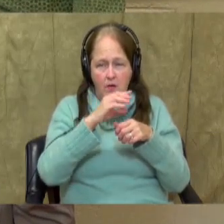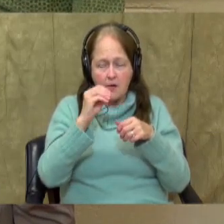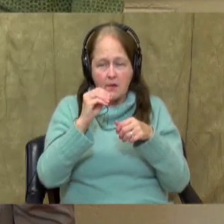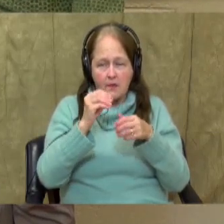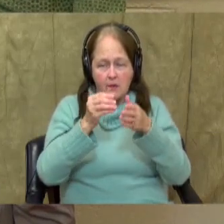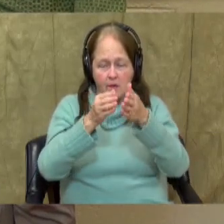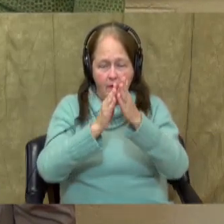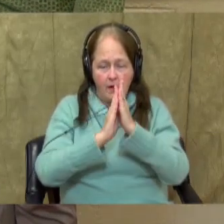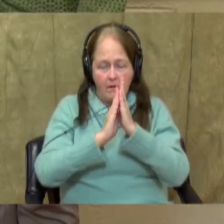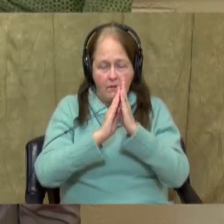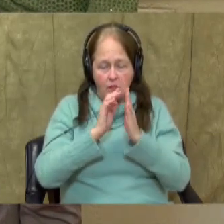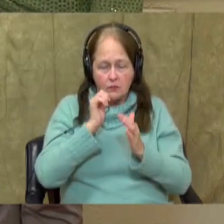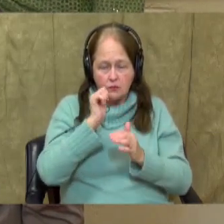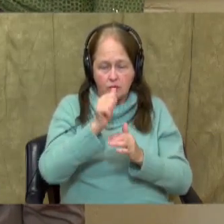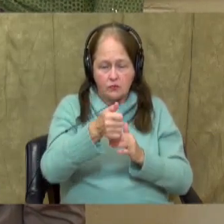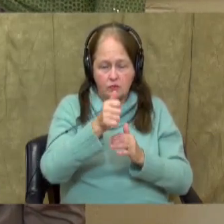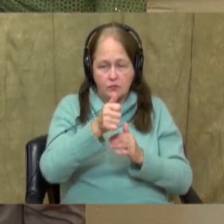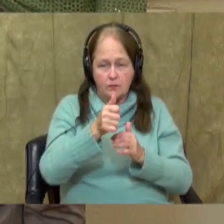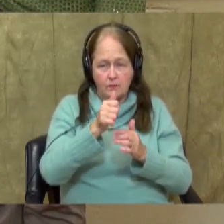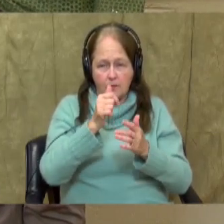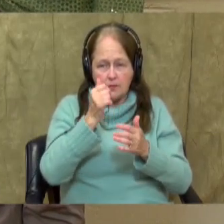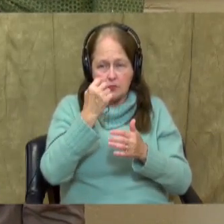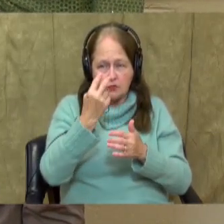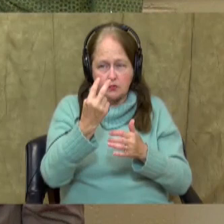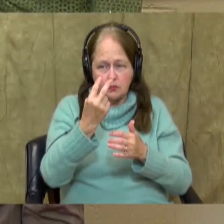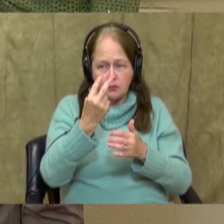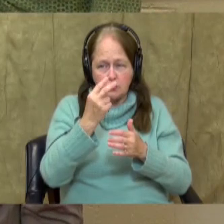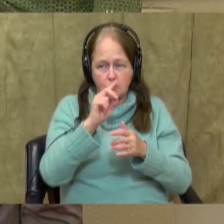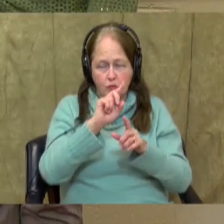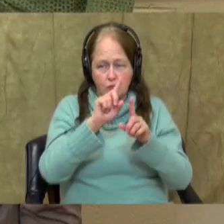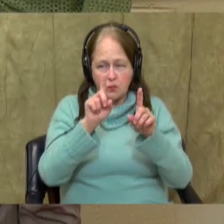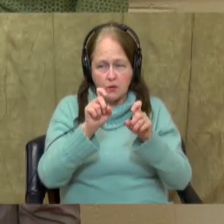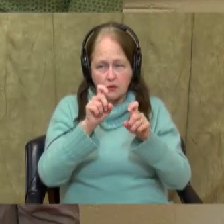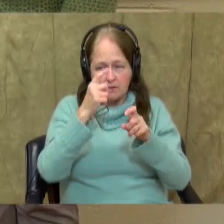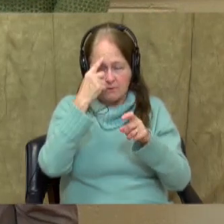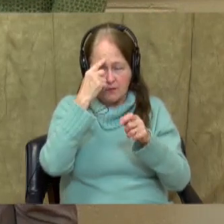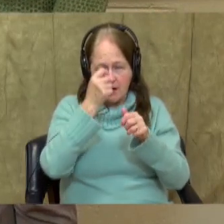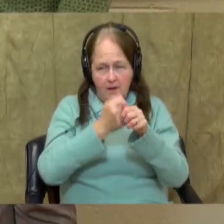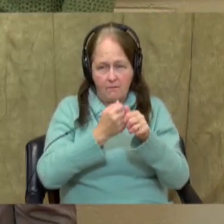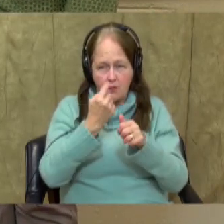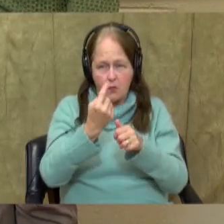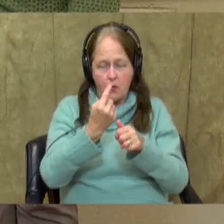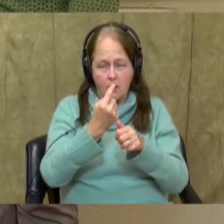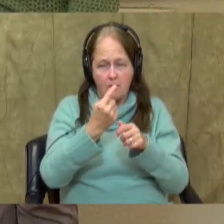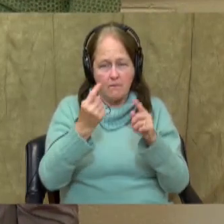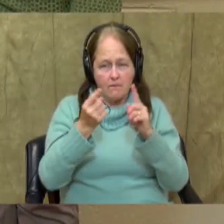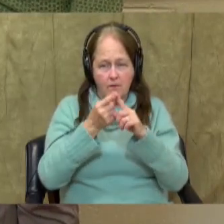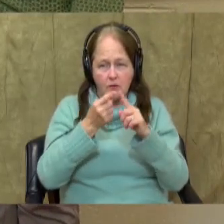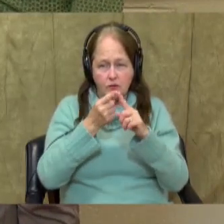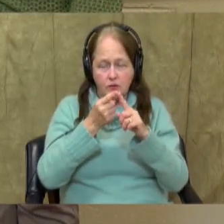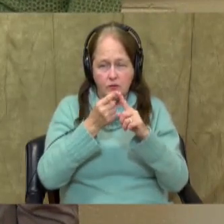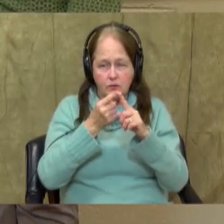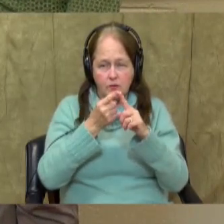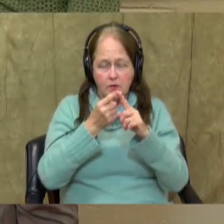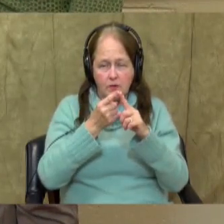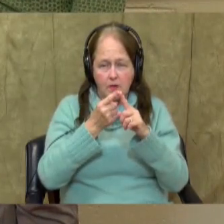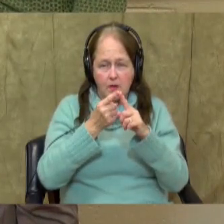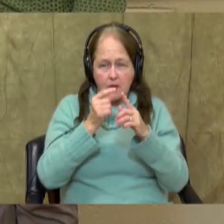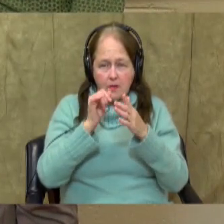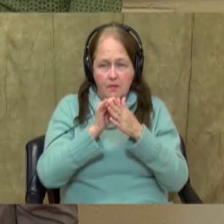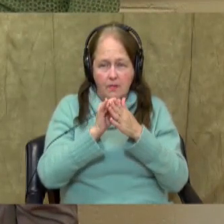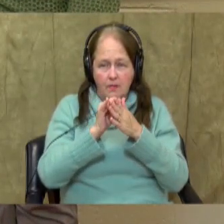to ask yourself these 2 questions for every one of them. The first one is there